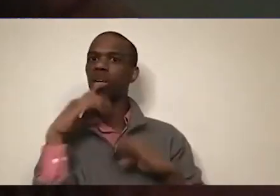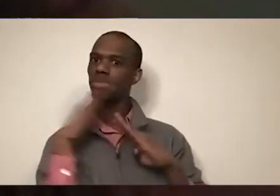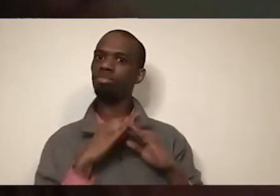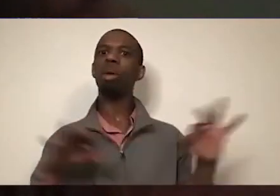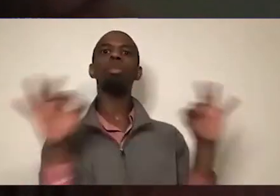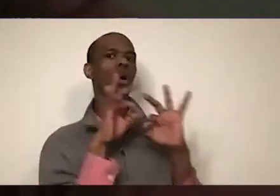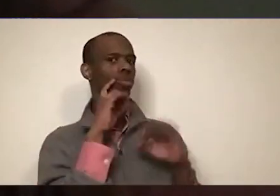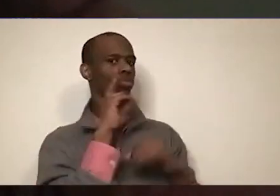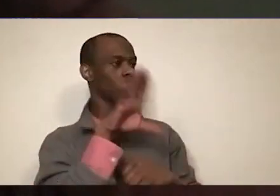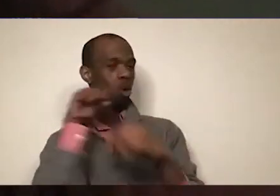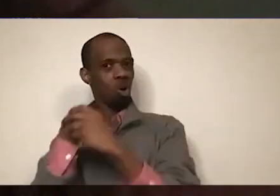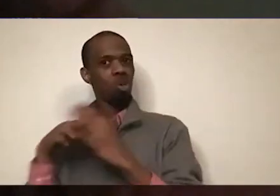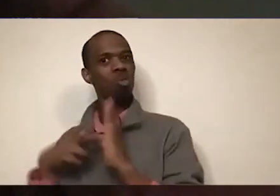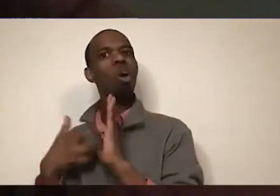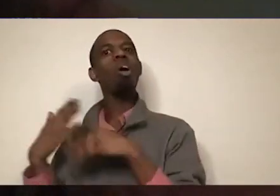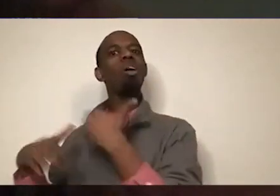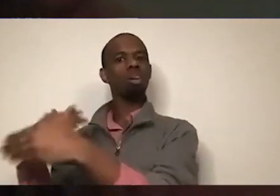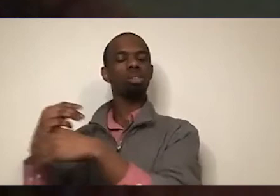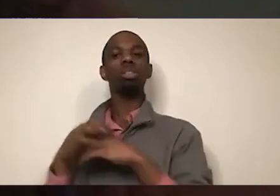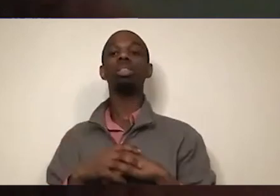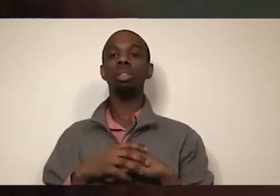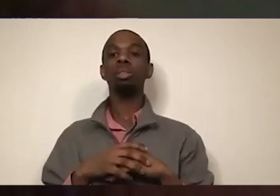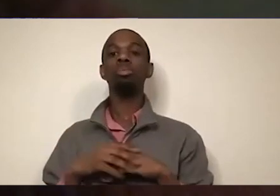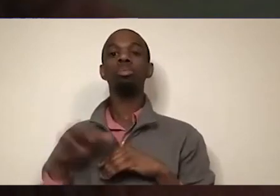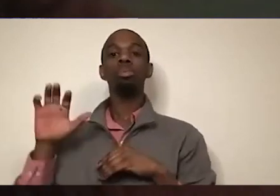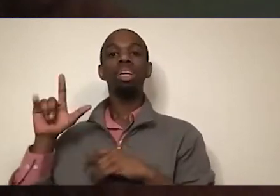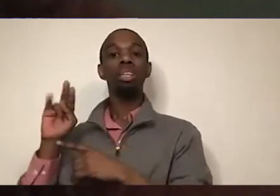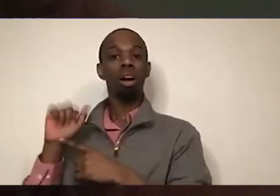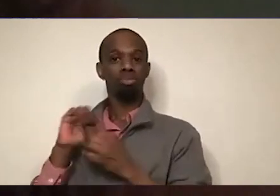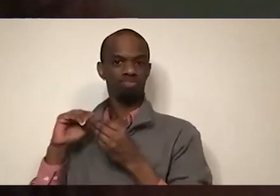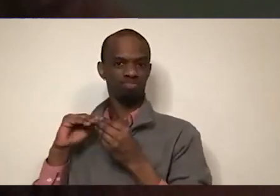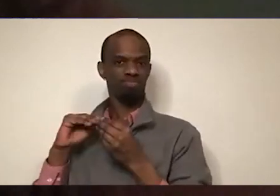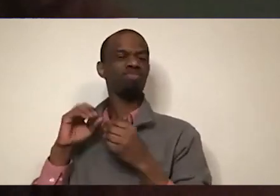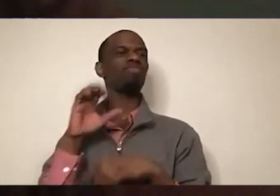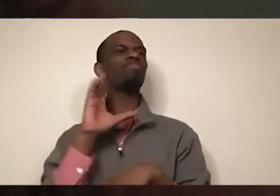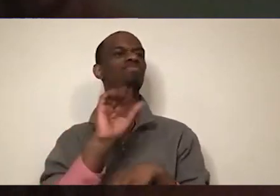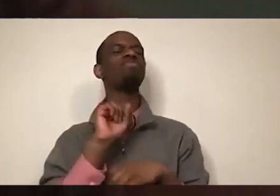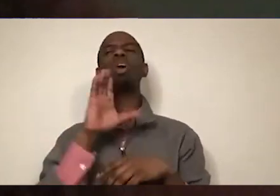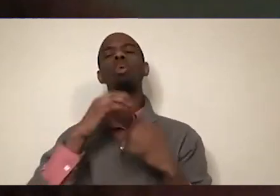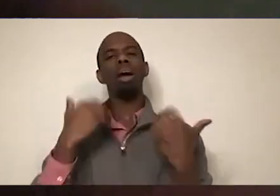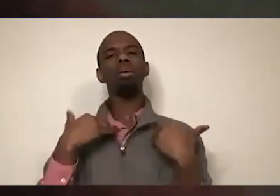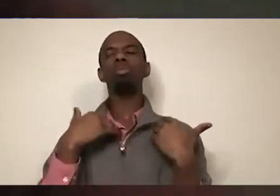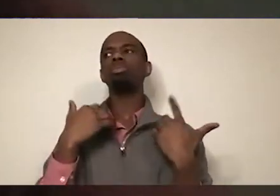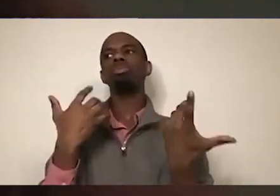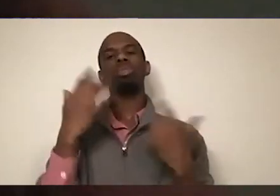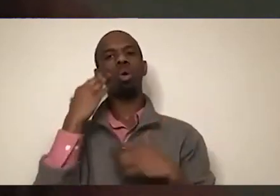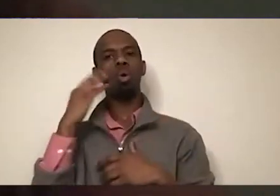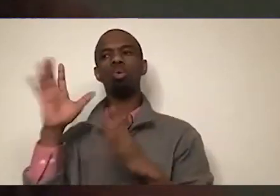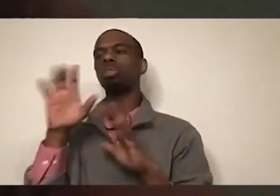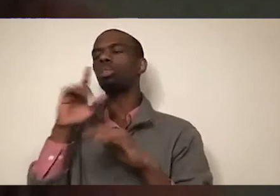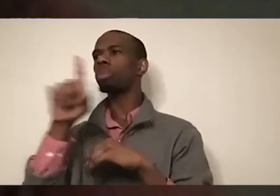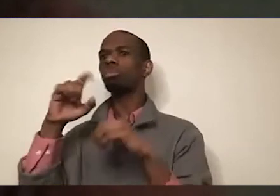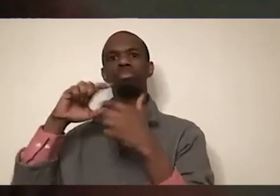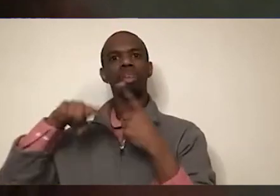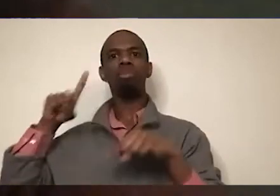obviously with the people living in the community. It includes the stakeholders in that community, or other